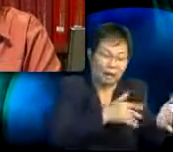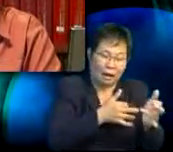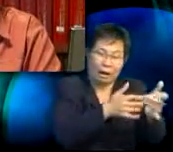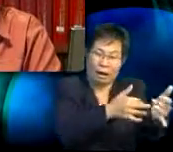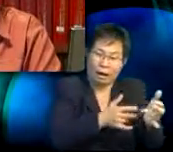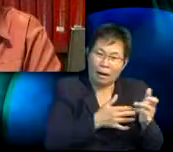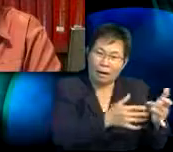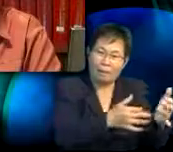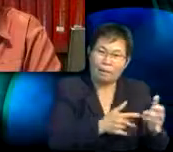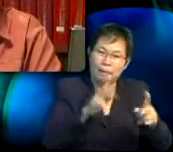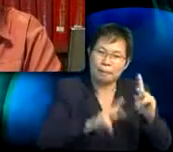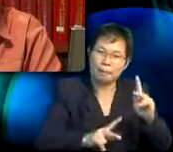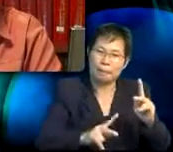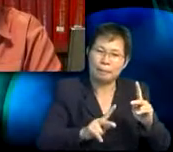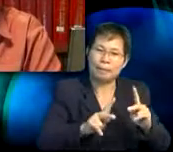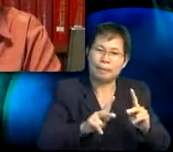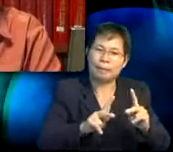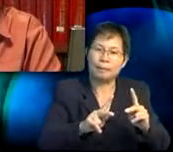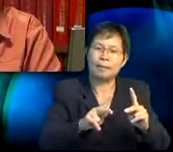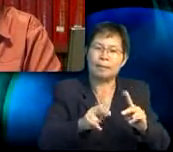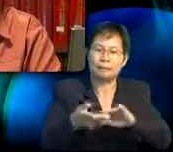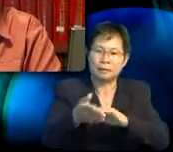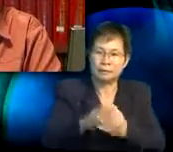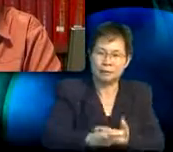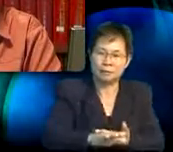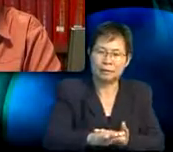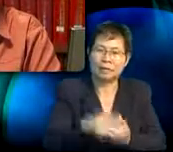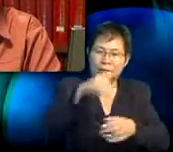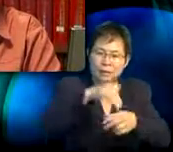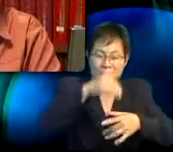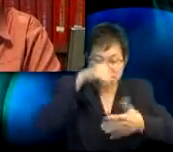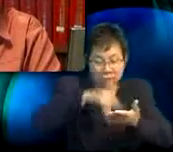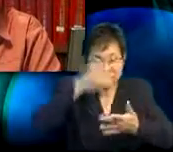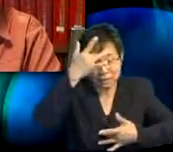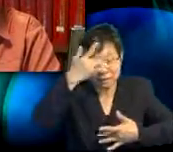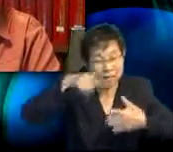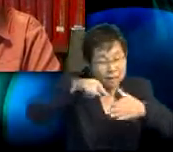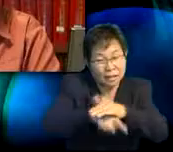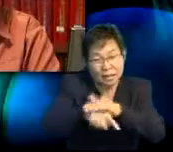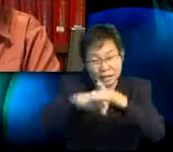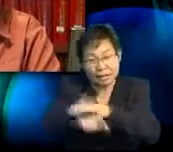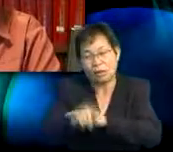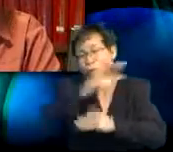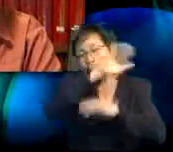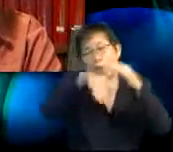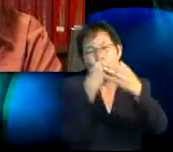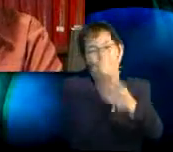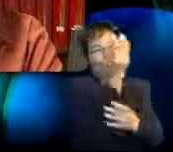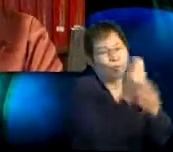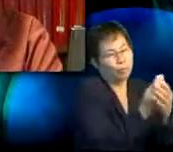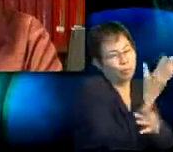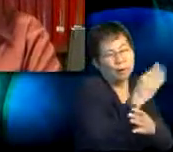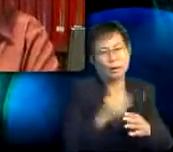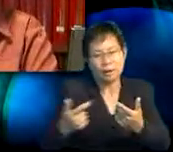the staple diet was potatoes, and this disease killed all the crops there, leaving the